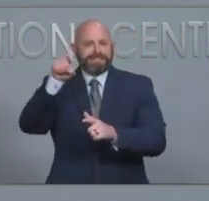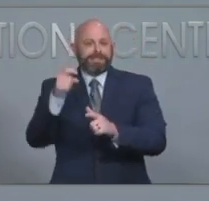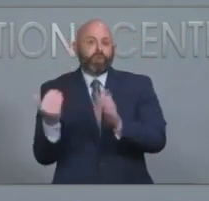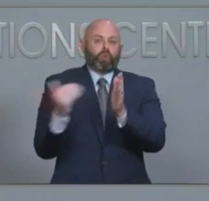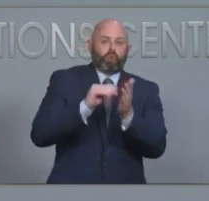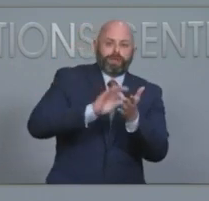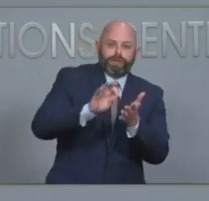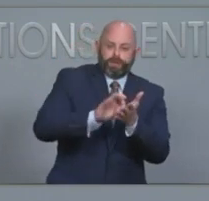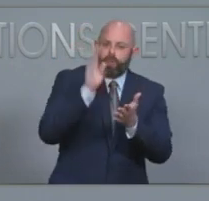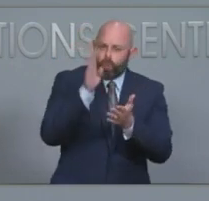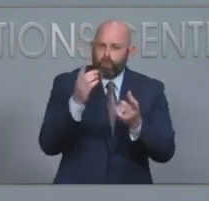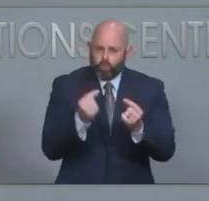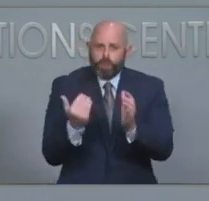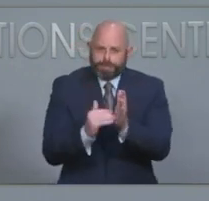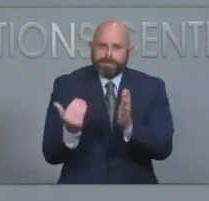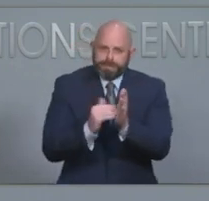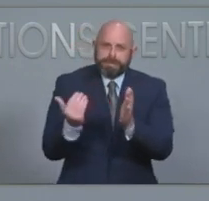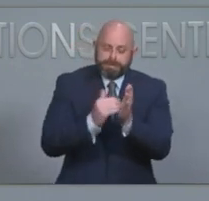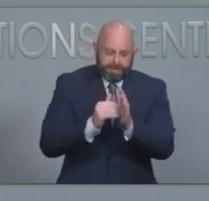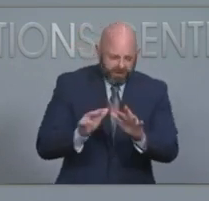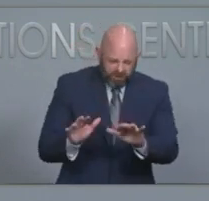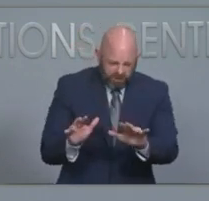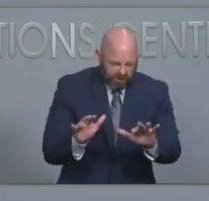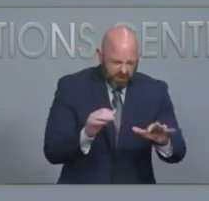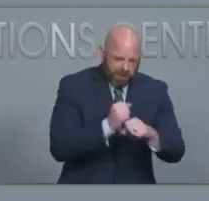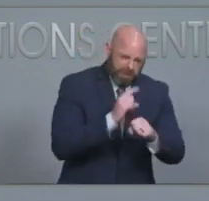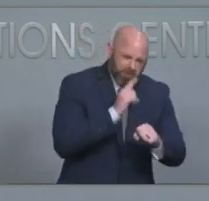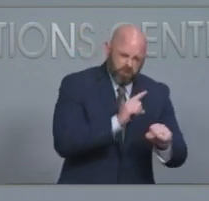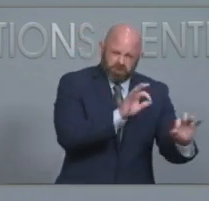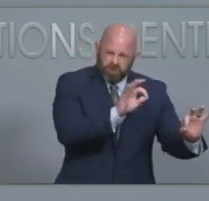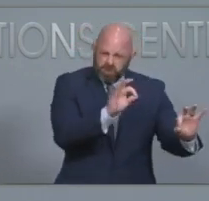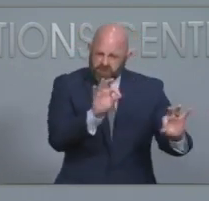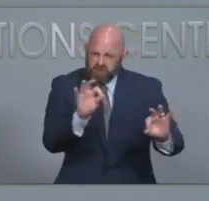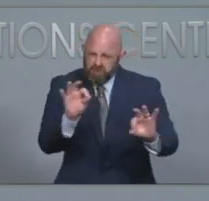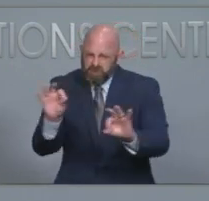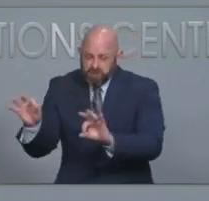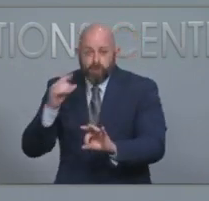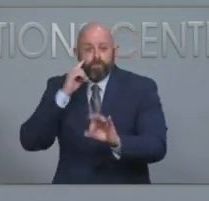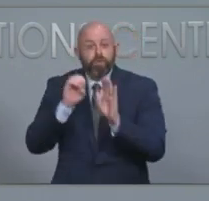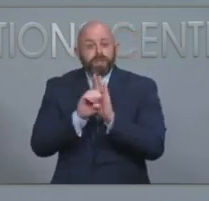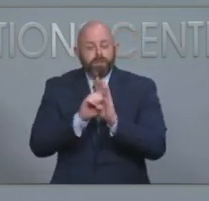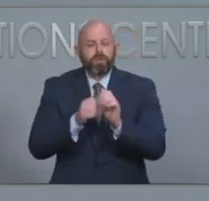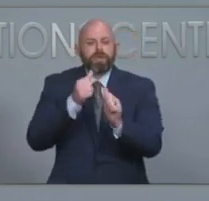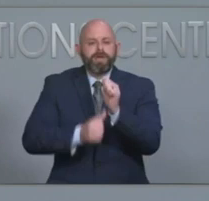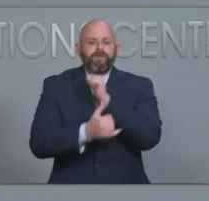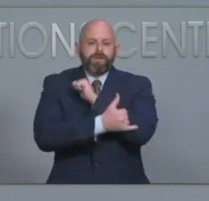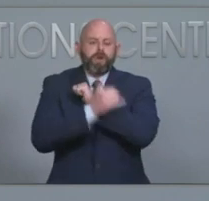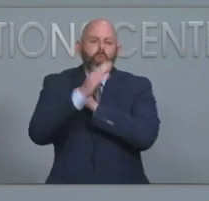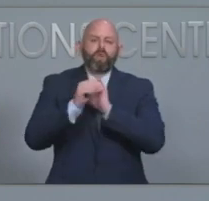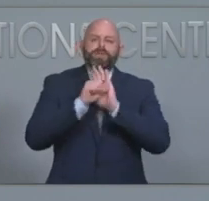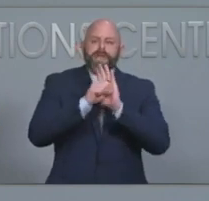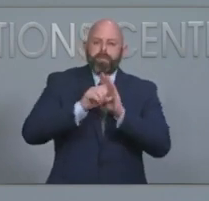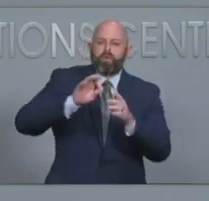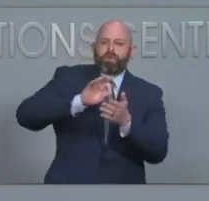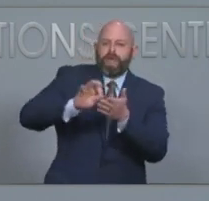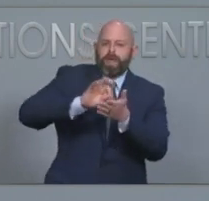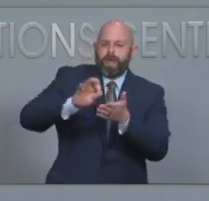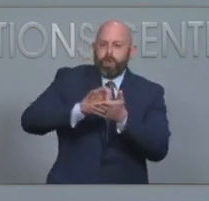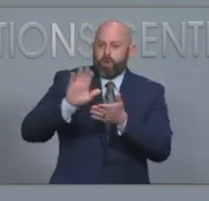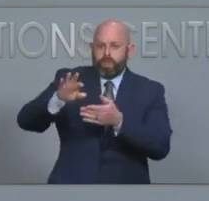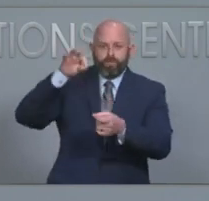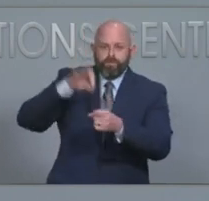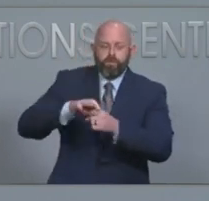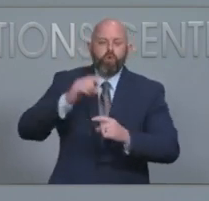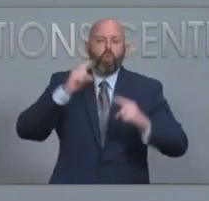recounts. For example, every county conducts a sample hand count of ballots in randomly